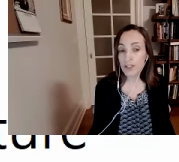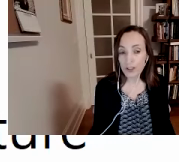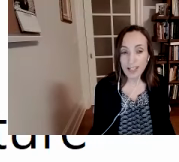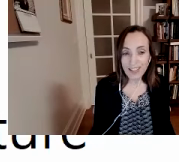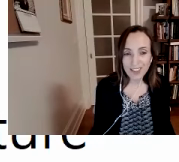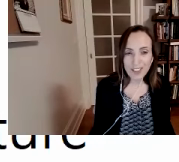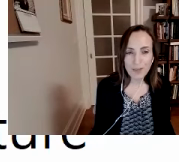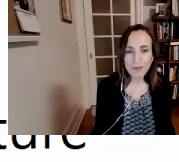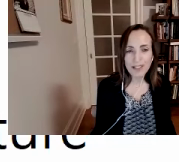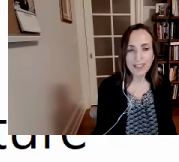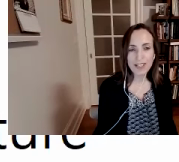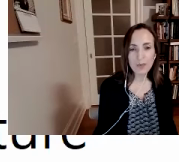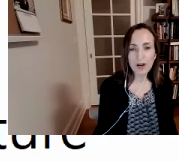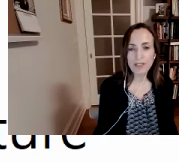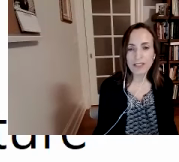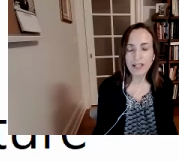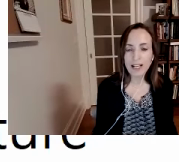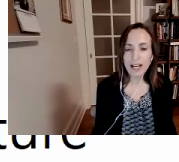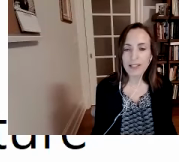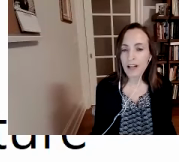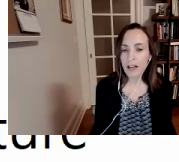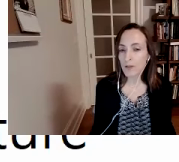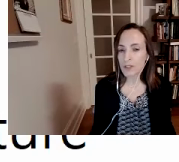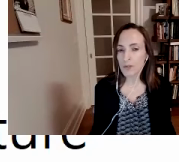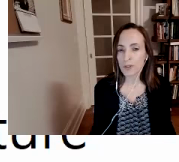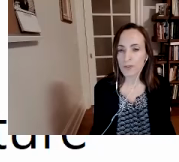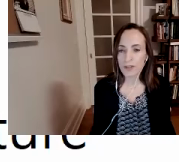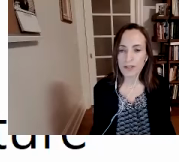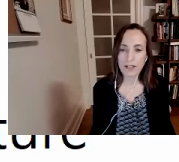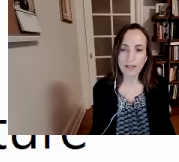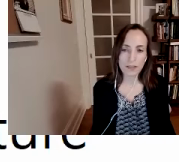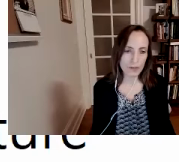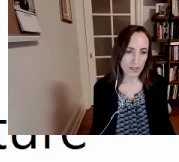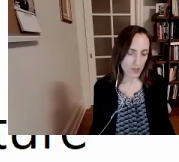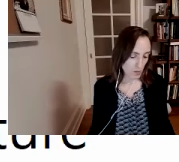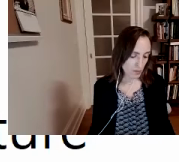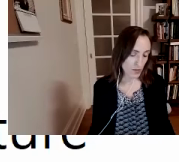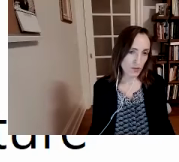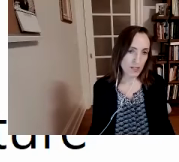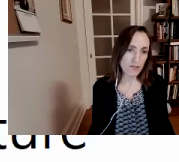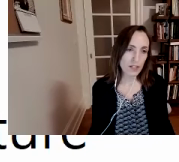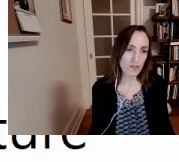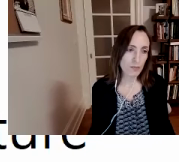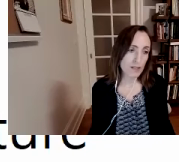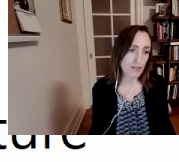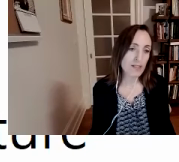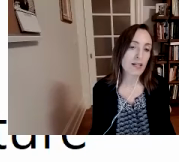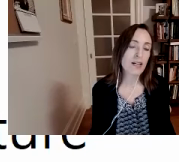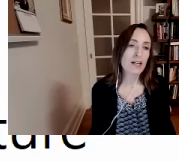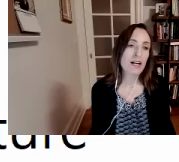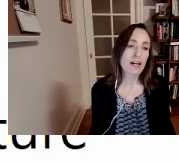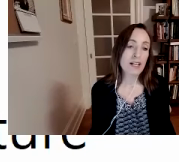are much less likely to be rated as prominent. And then non-focused words are less likely to be rated as prominent. So these effects are